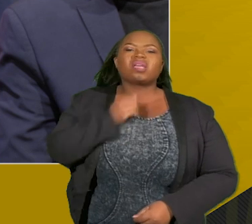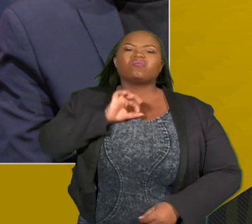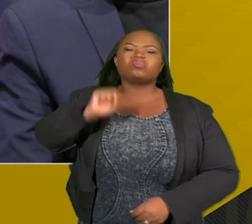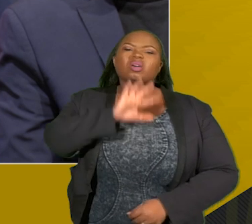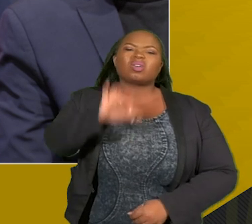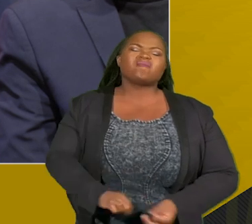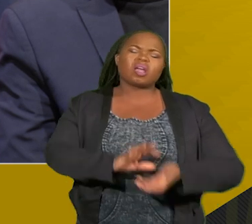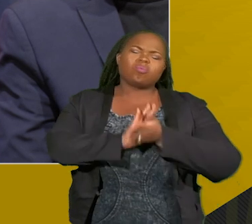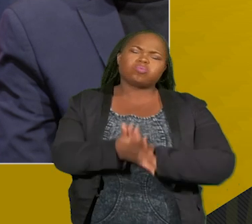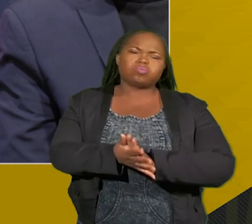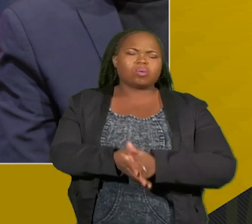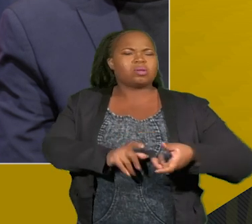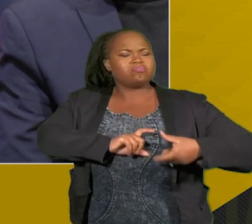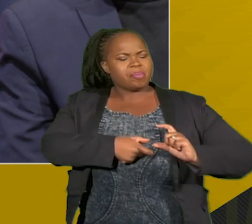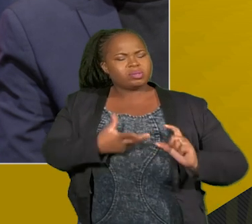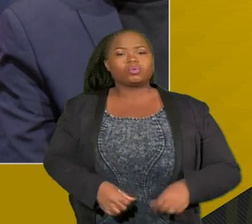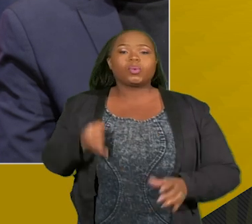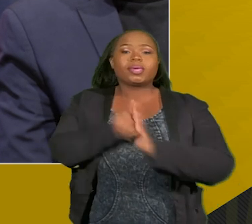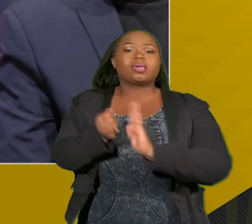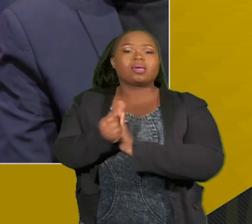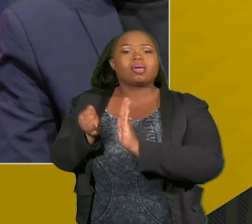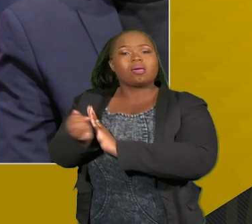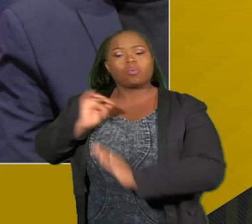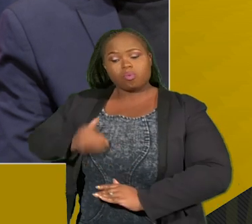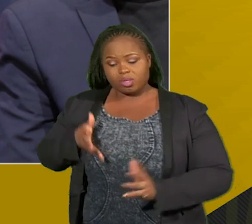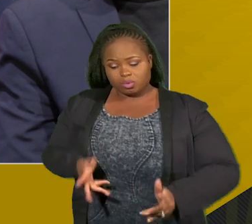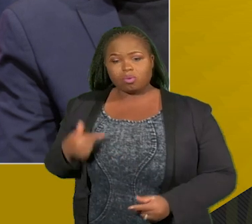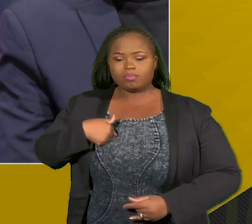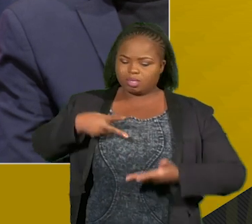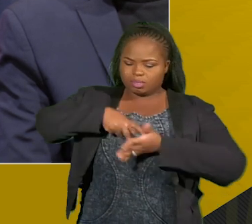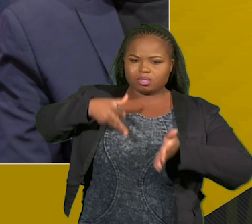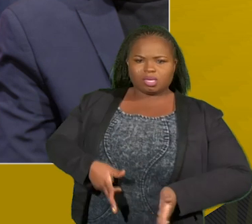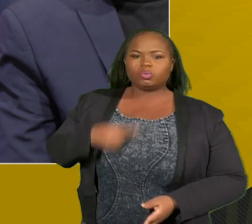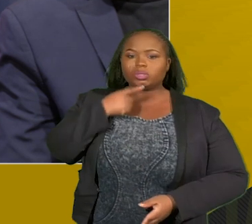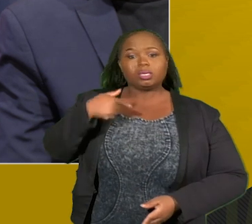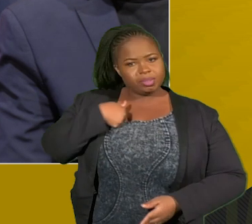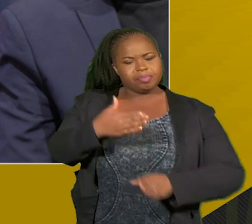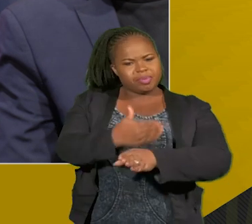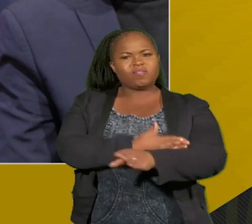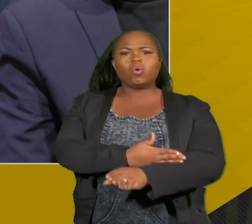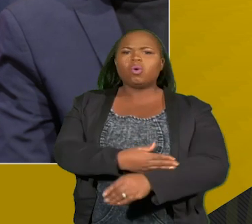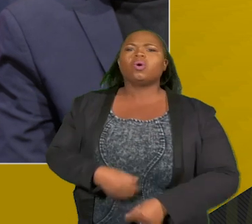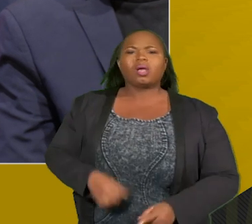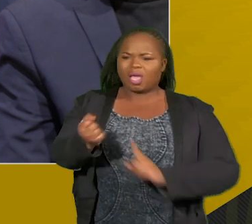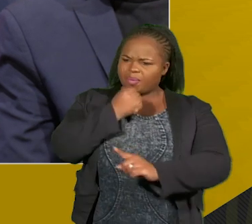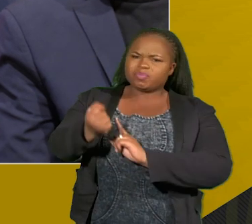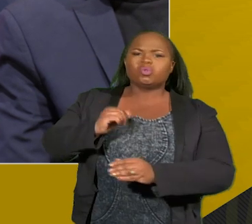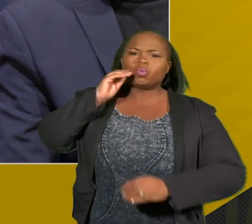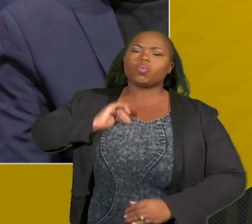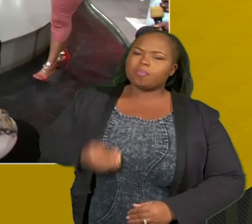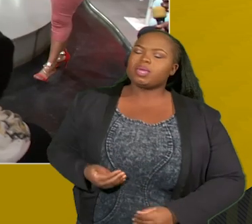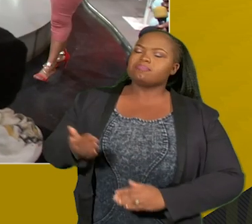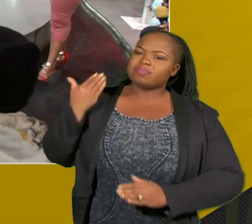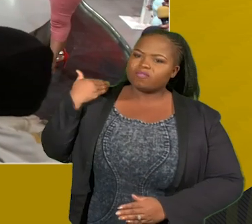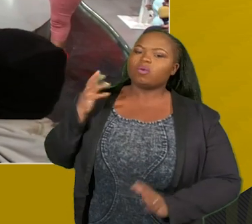abusive. South African men are killing women. I am standing here and to say I'm a former man that has been abusing women